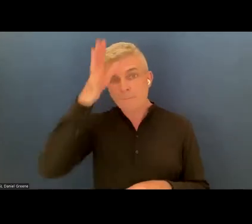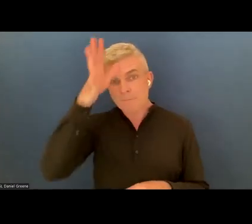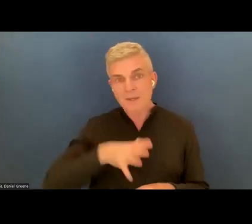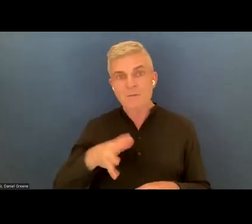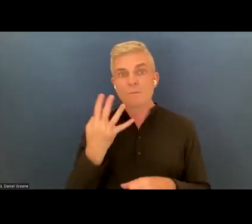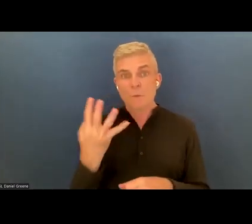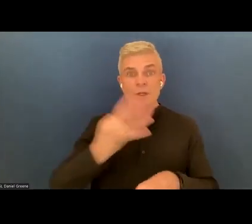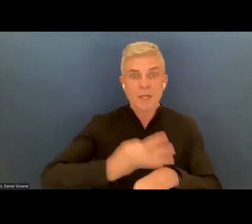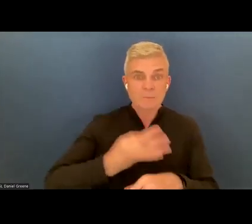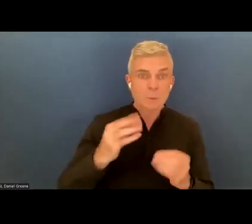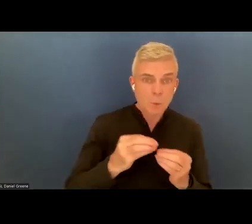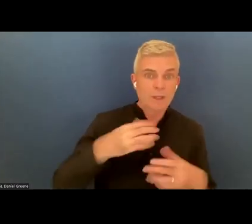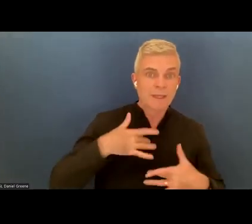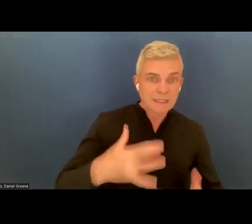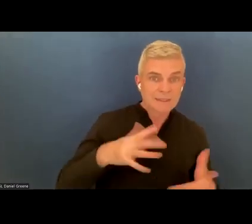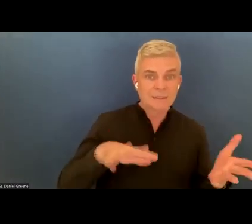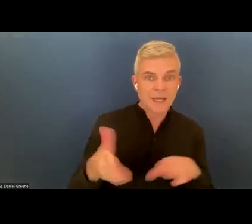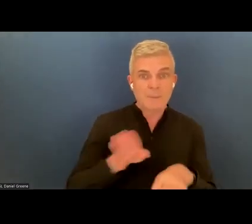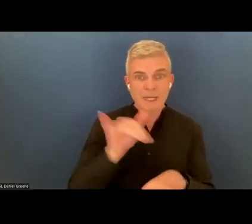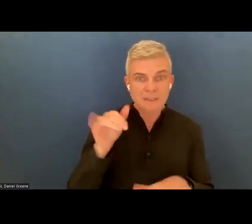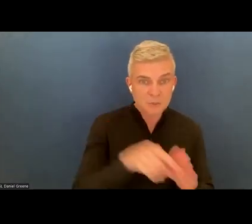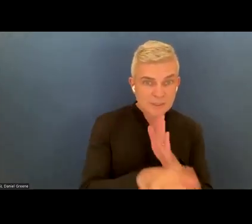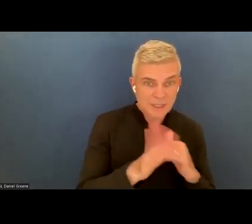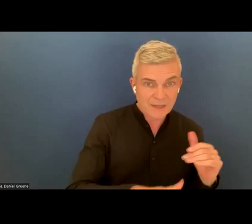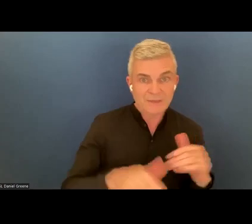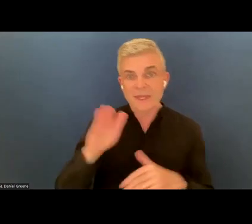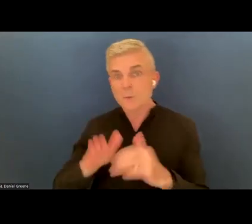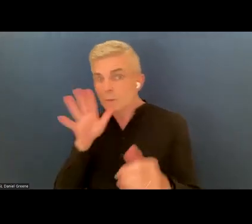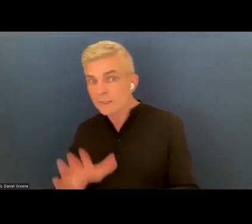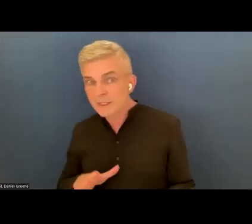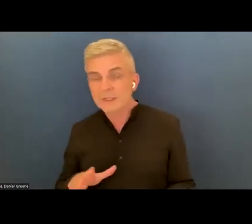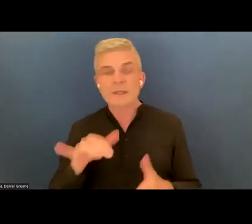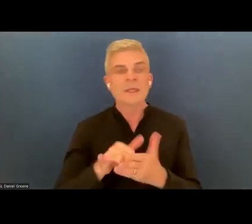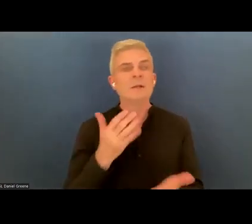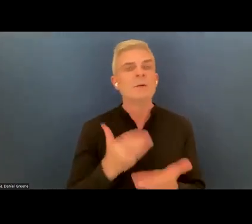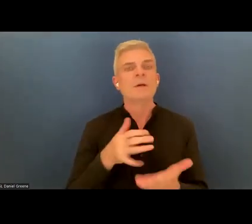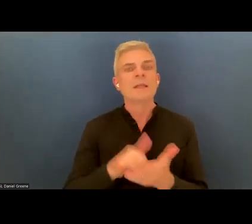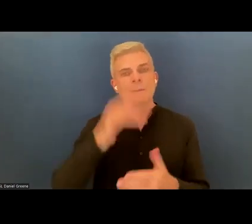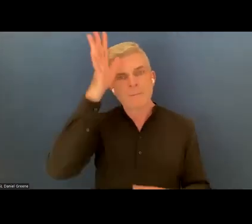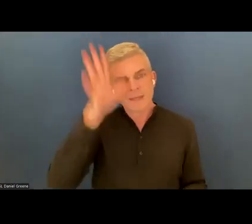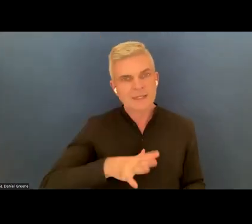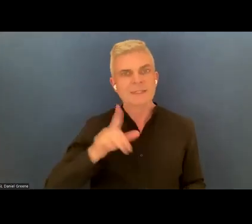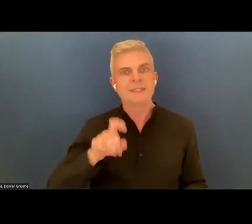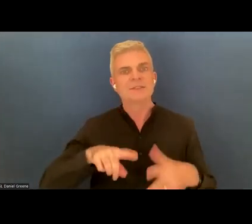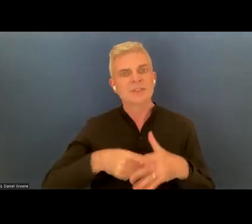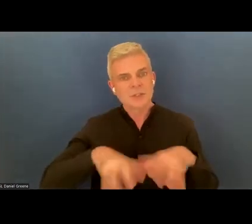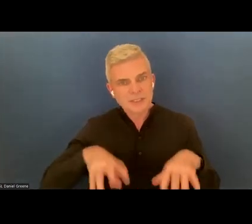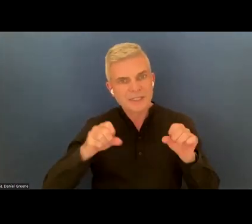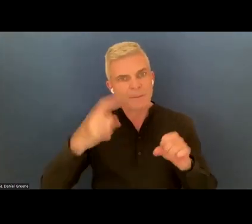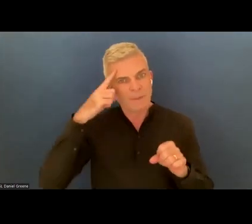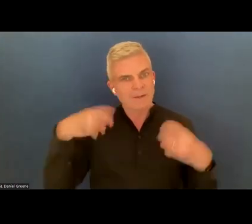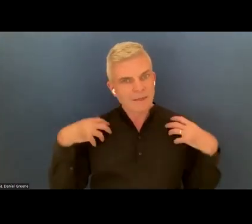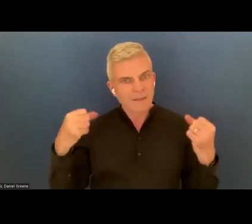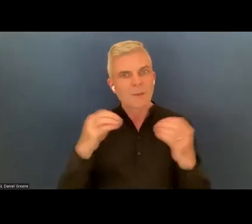women. This trend is proof that men need to start taking their mental health more seriously. There are a multitude of